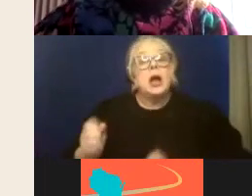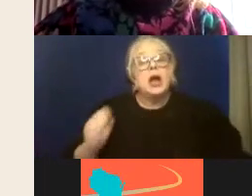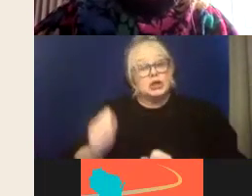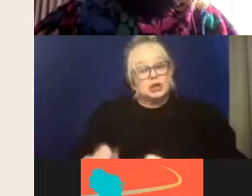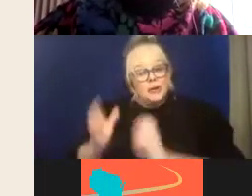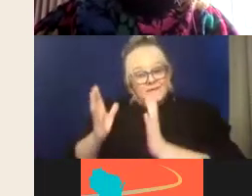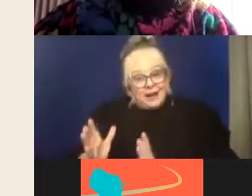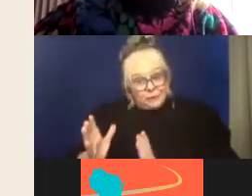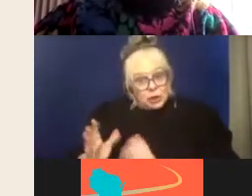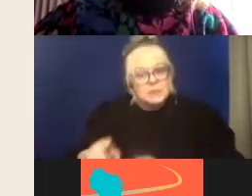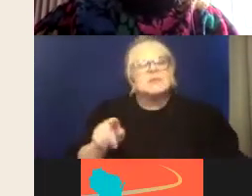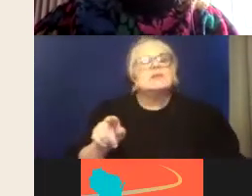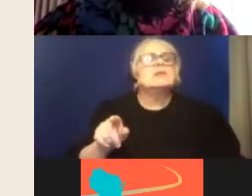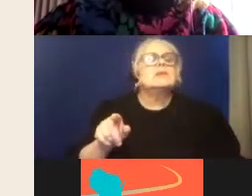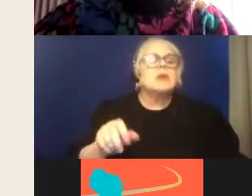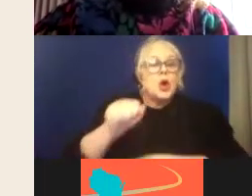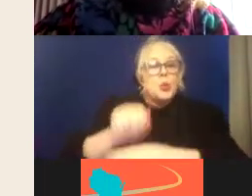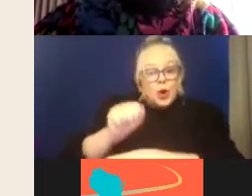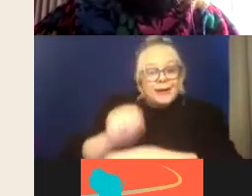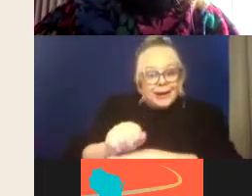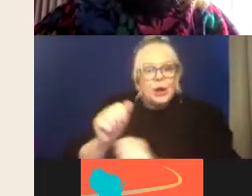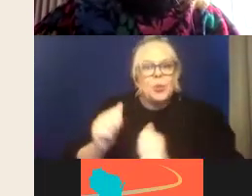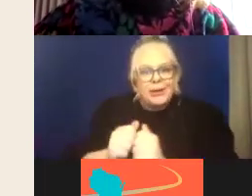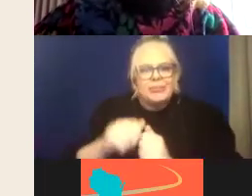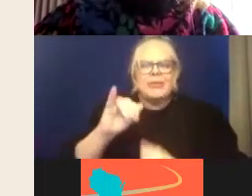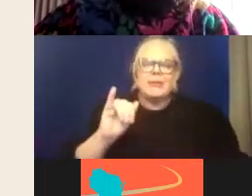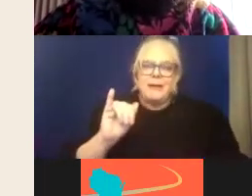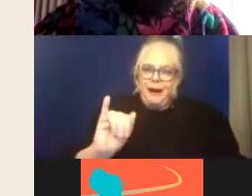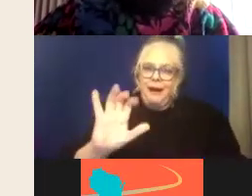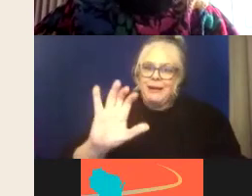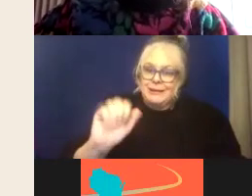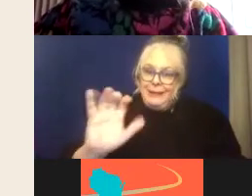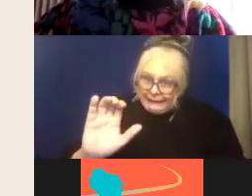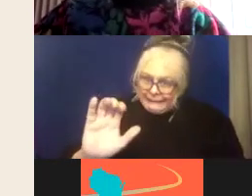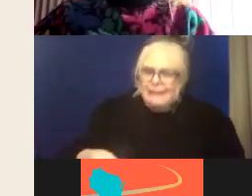have access to crime victim specialists to help them understand their rights and